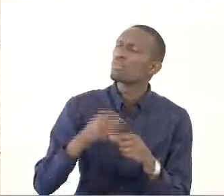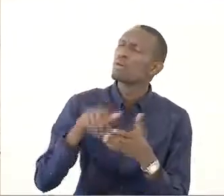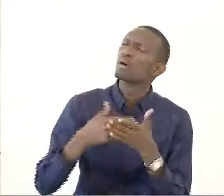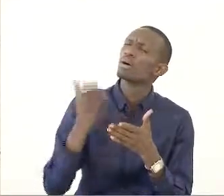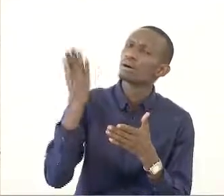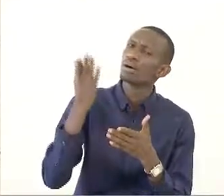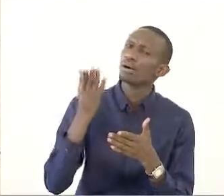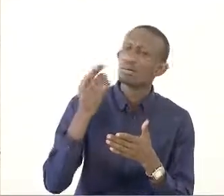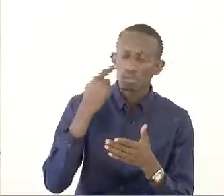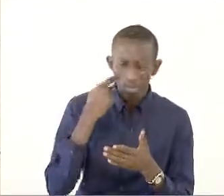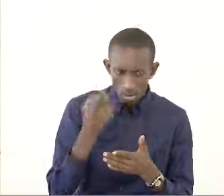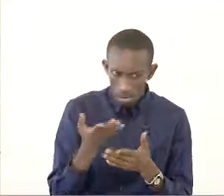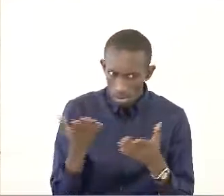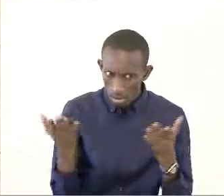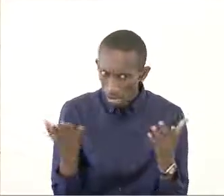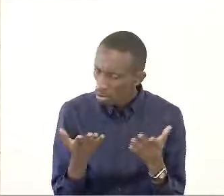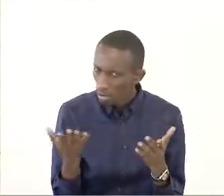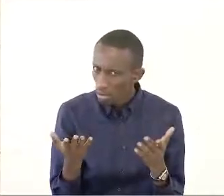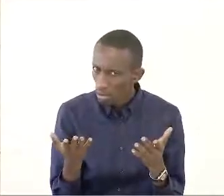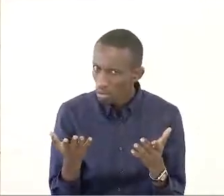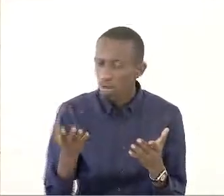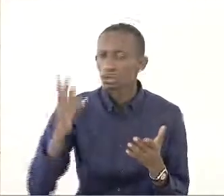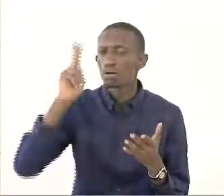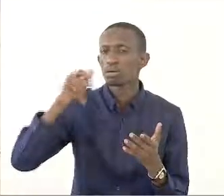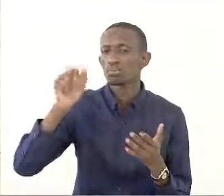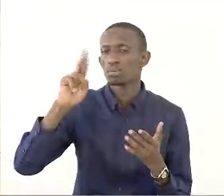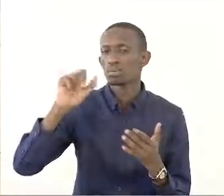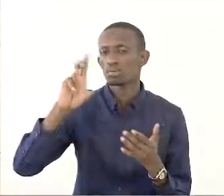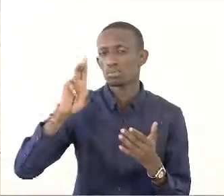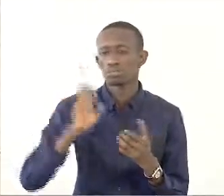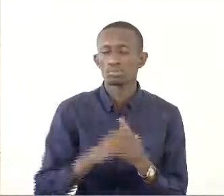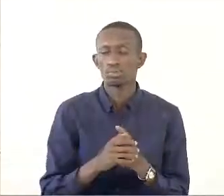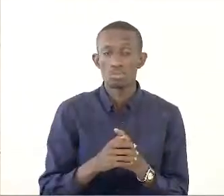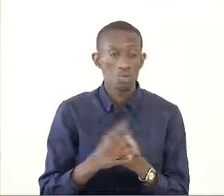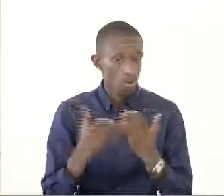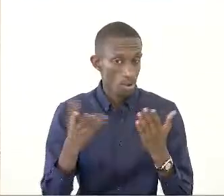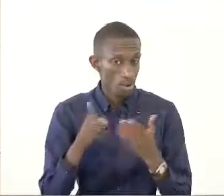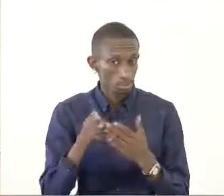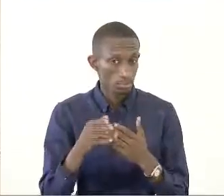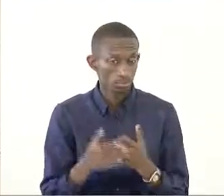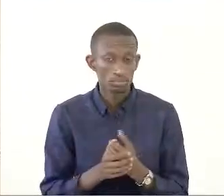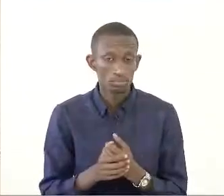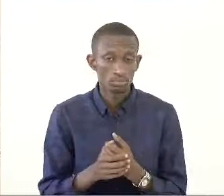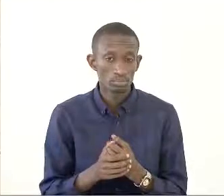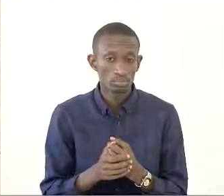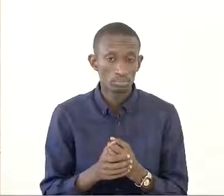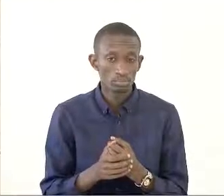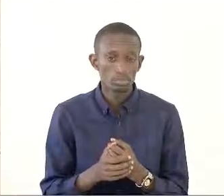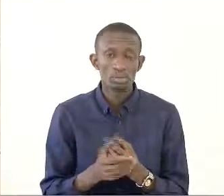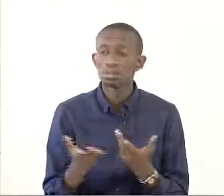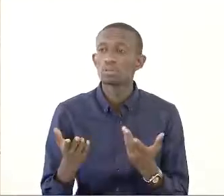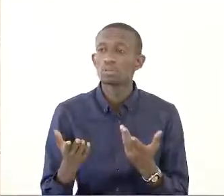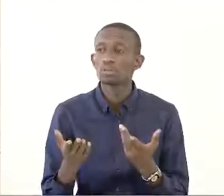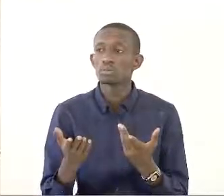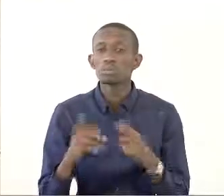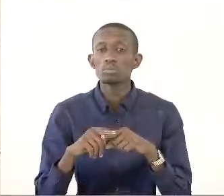parabola is cutting the x-axis. And where it cuts, those are the values of